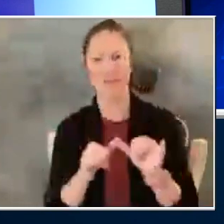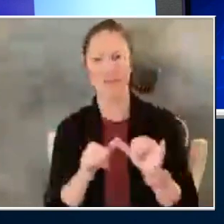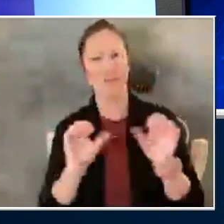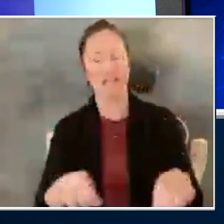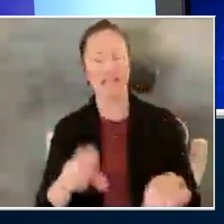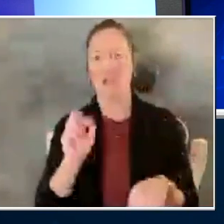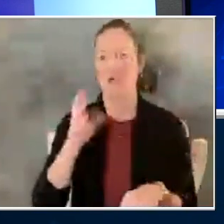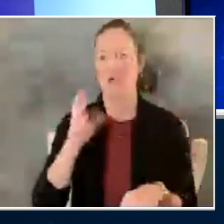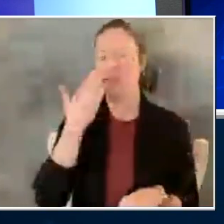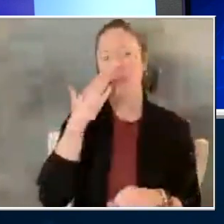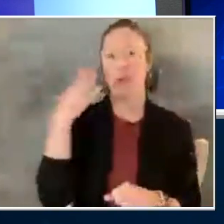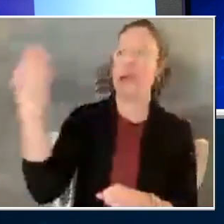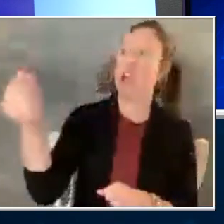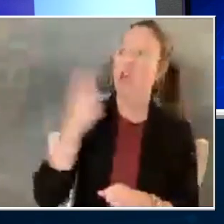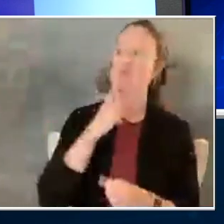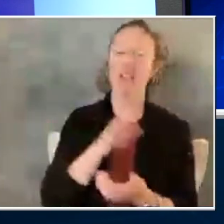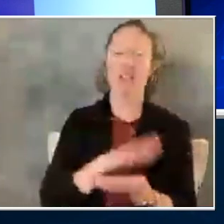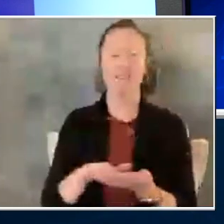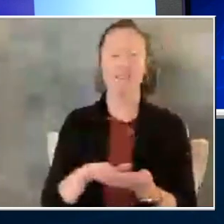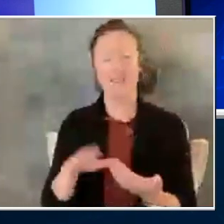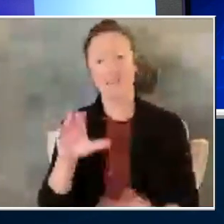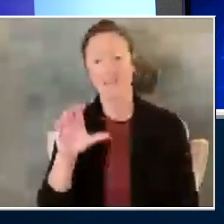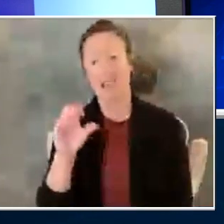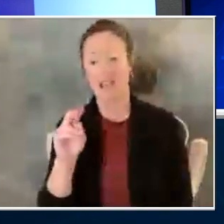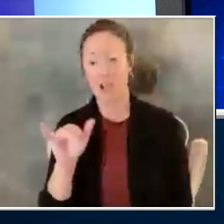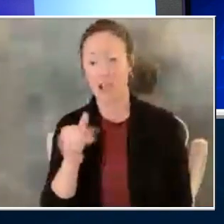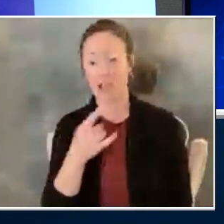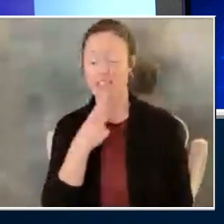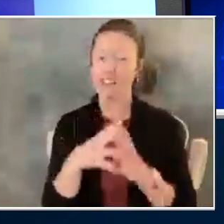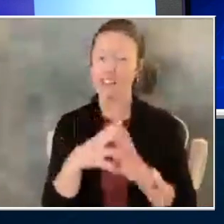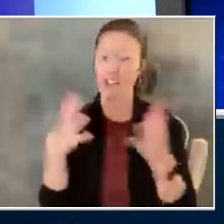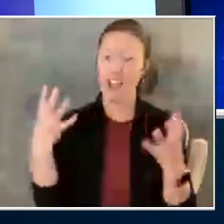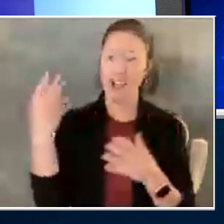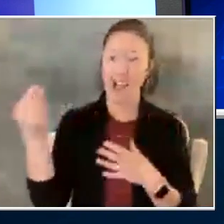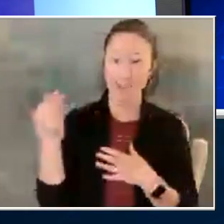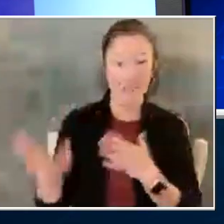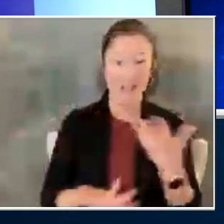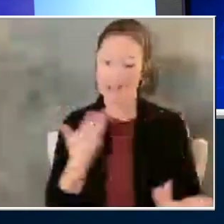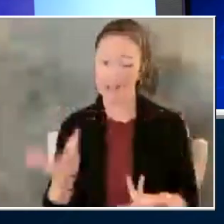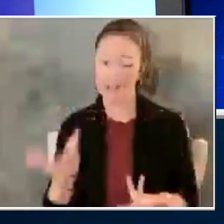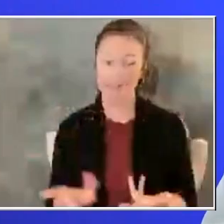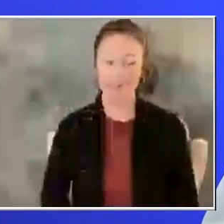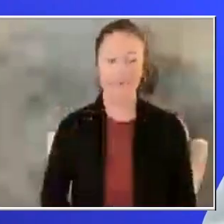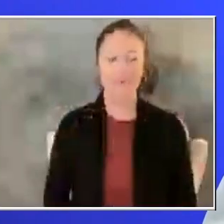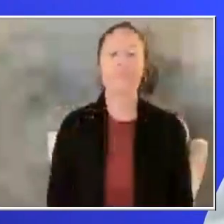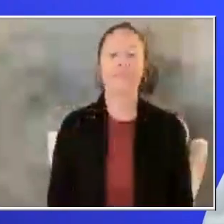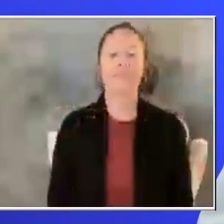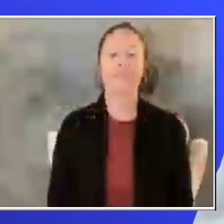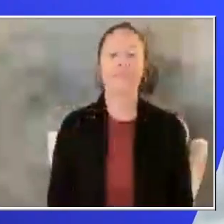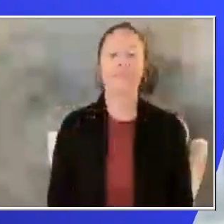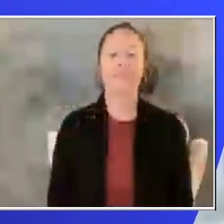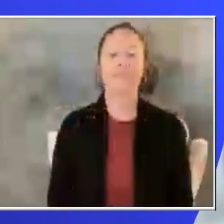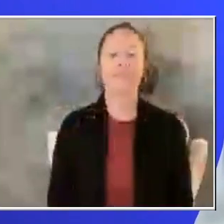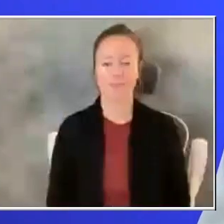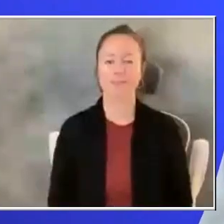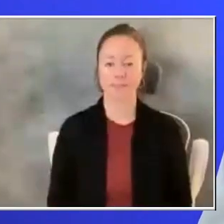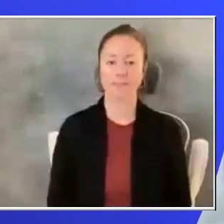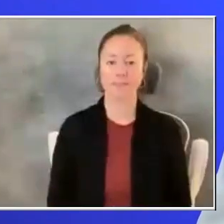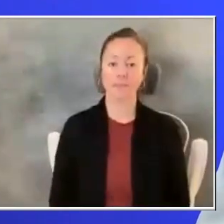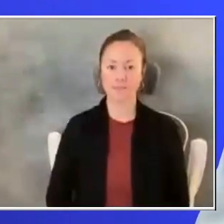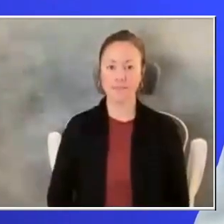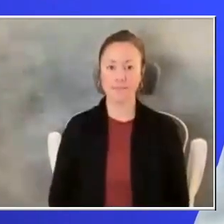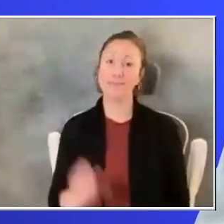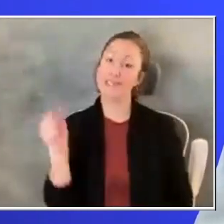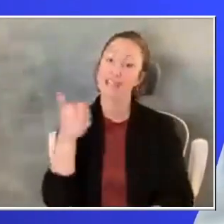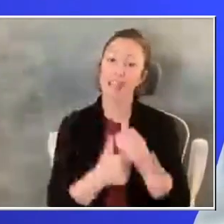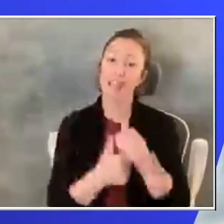about there? Connie says she spends a lot of time outside. Do we just know it's good to put into our routine? Yeah, so it's happening. Sure. So everybody absorbs vitamin D